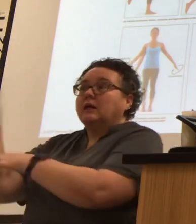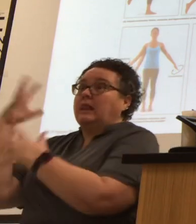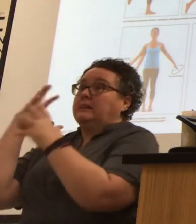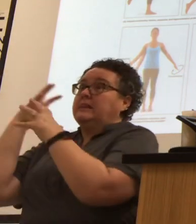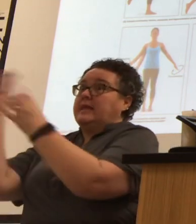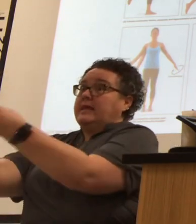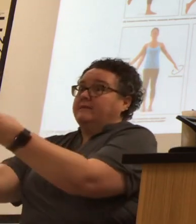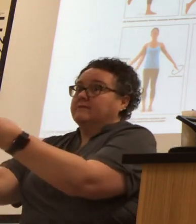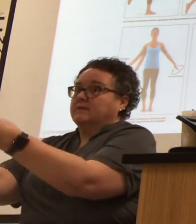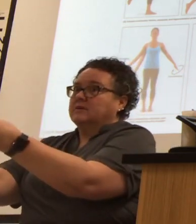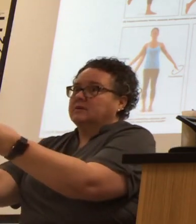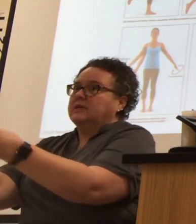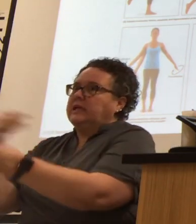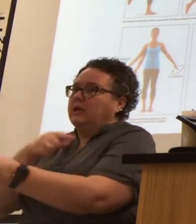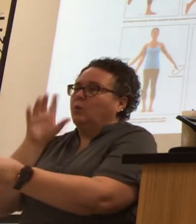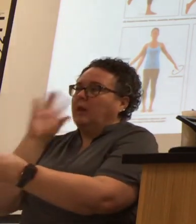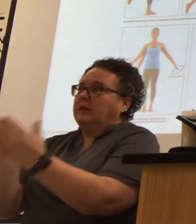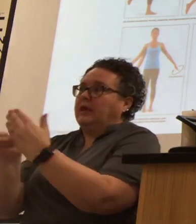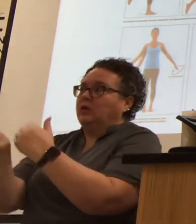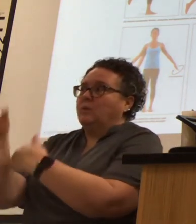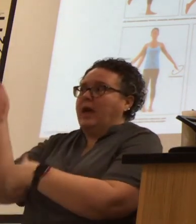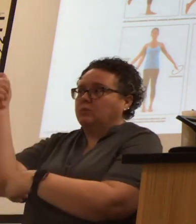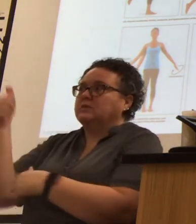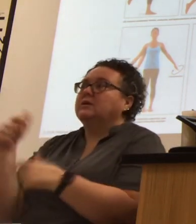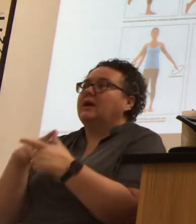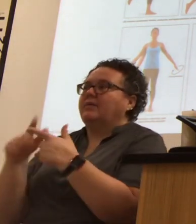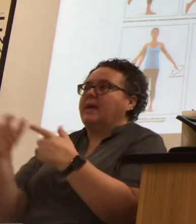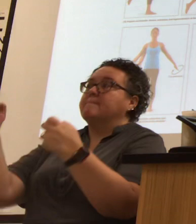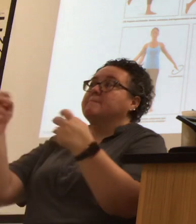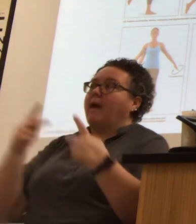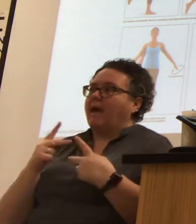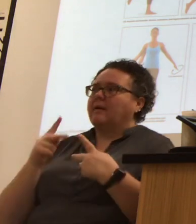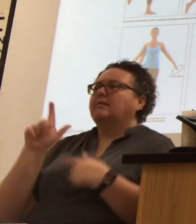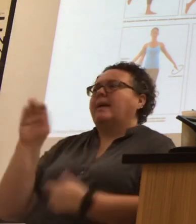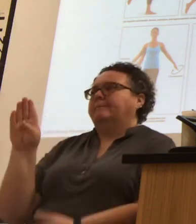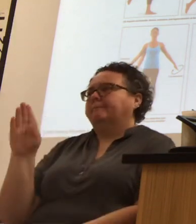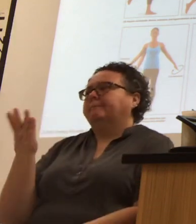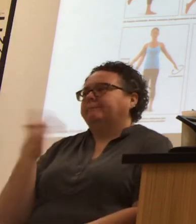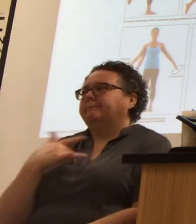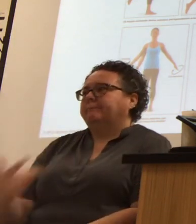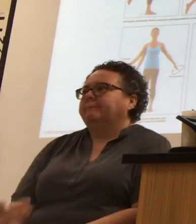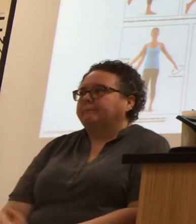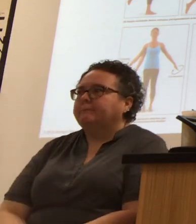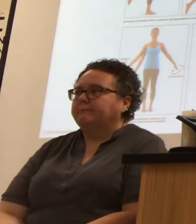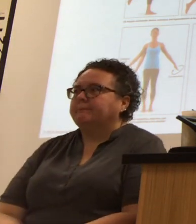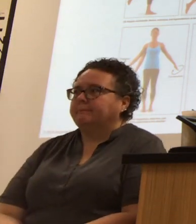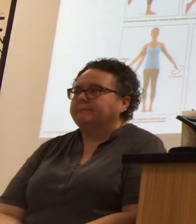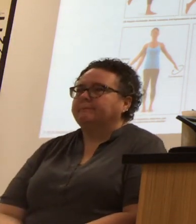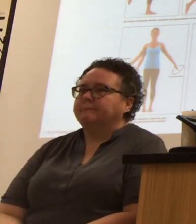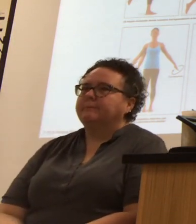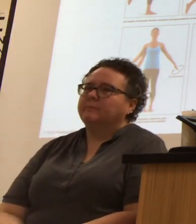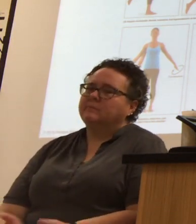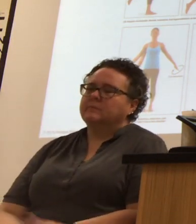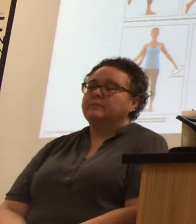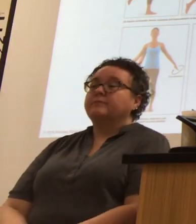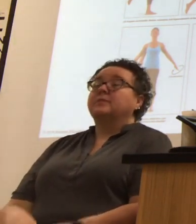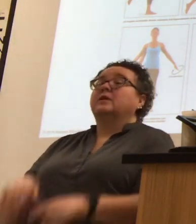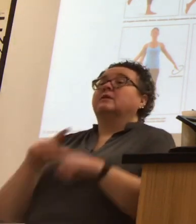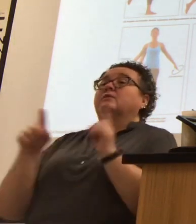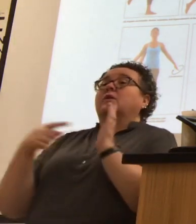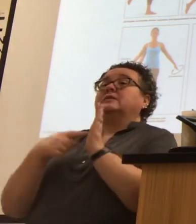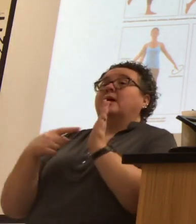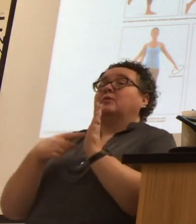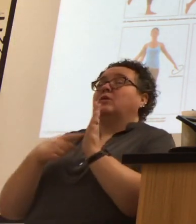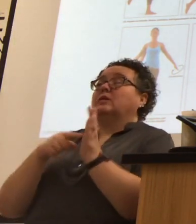rotate it one way or rotate it back the other way. That's what we're talking about. So for example, you can have medial